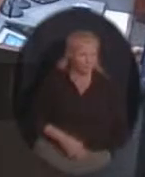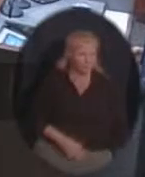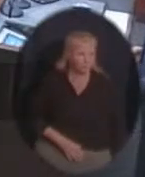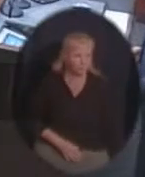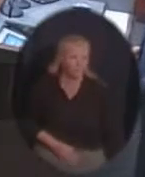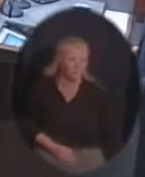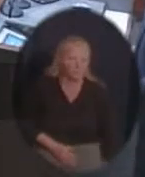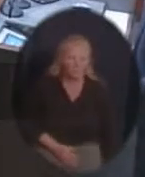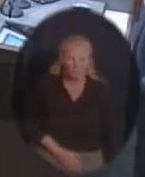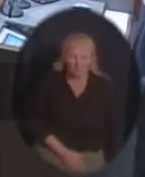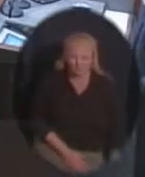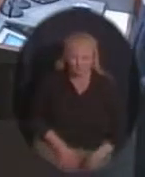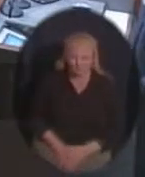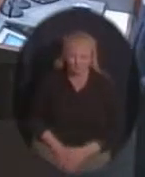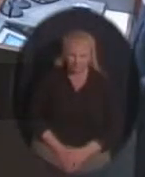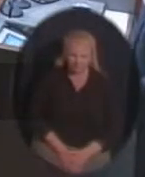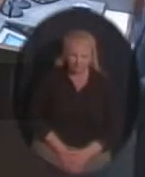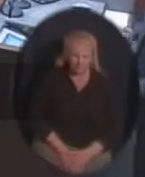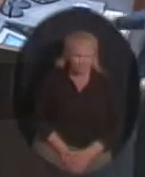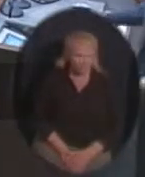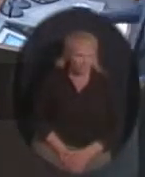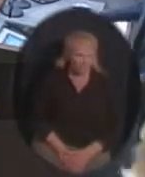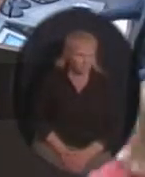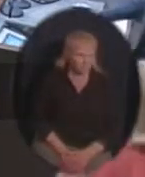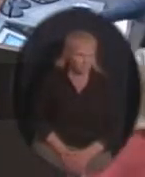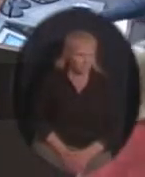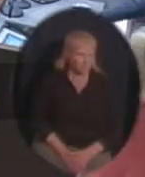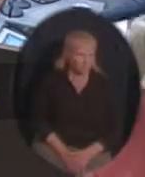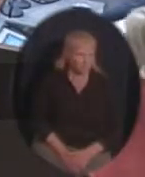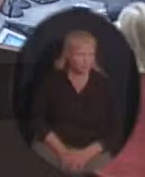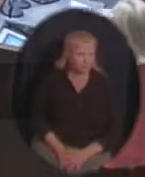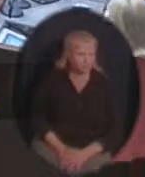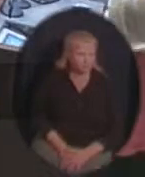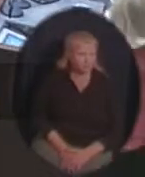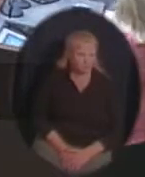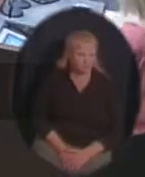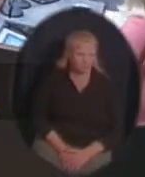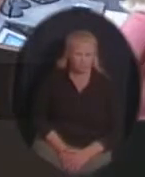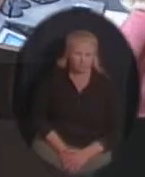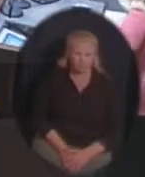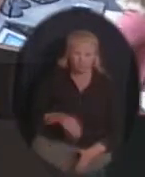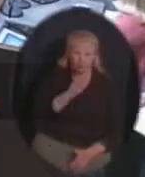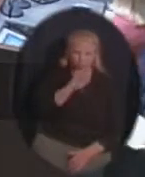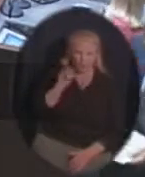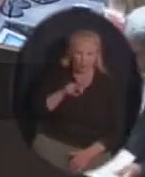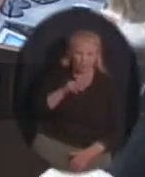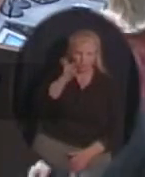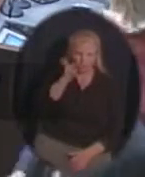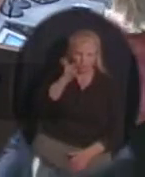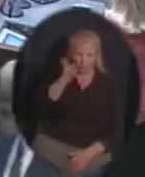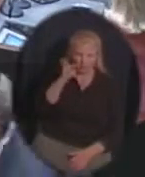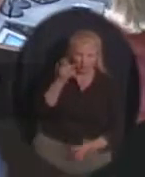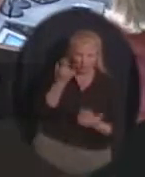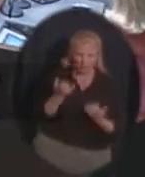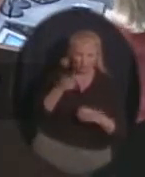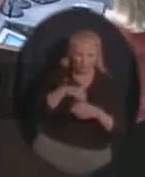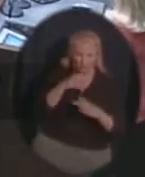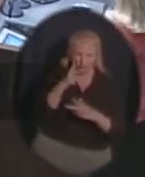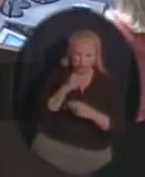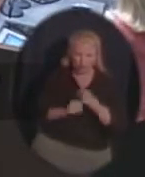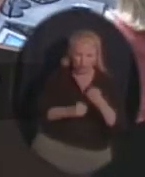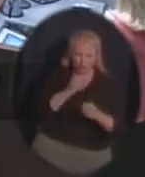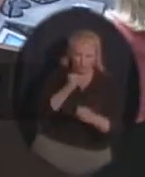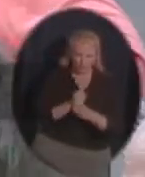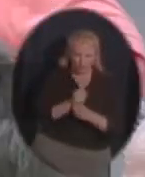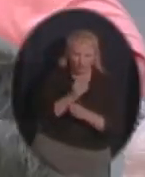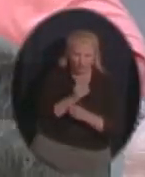They're not at Forsyth. They're not, it's the other one. I was just curious. Olathe North is currently in the third year of their